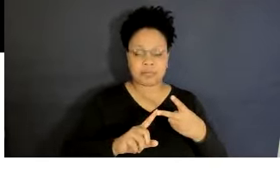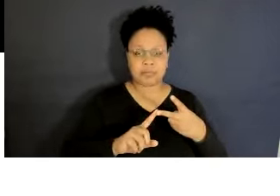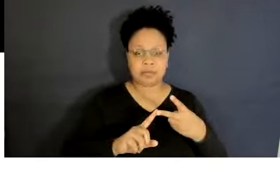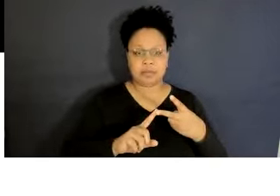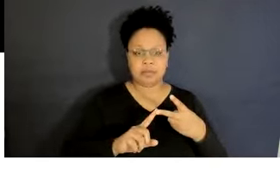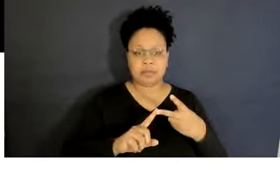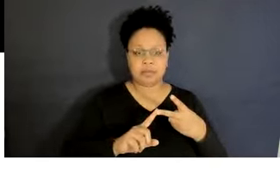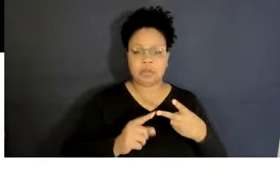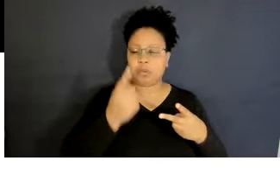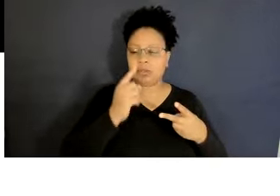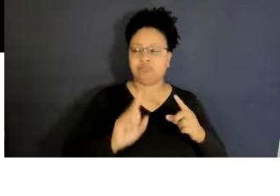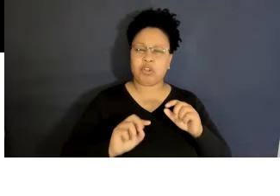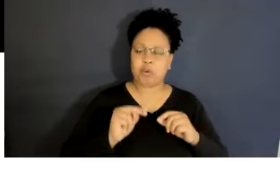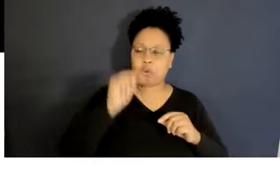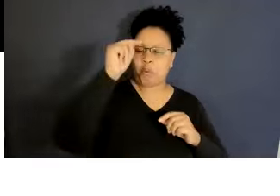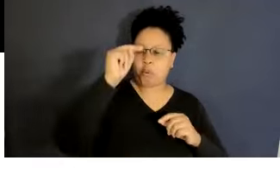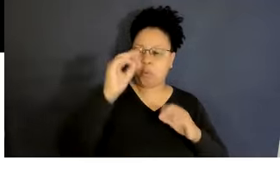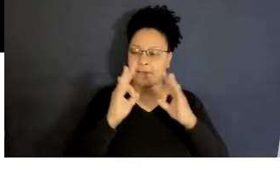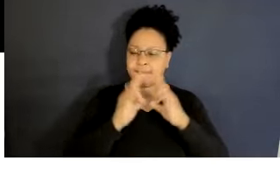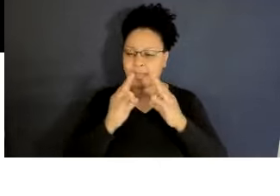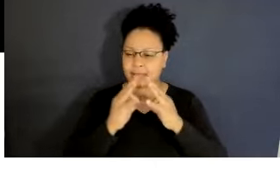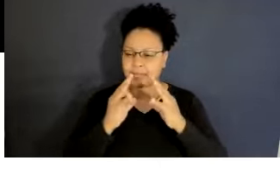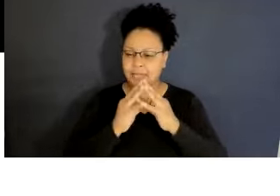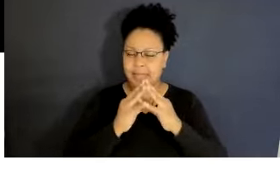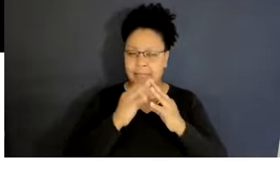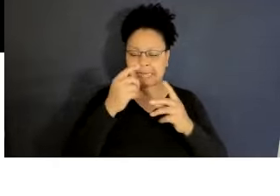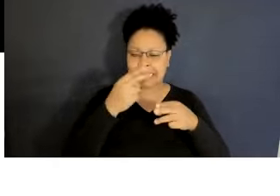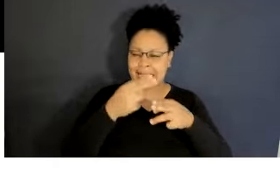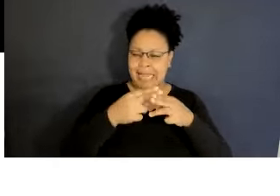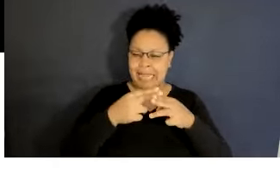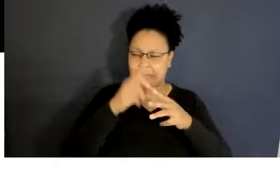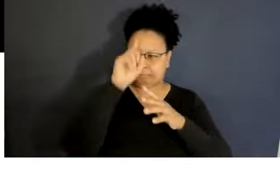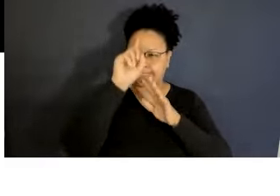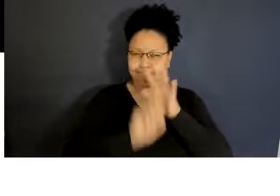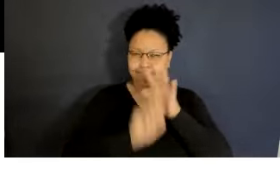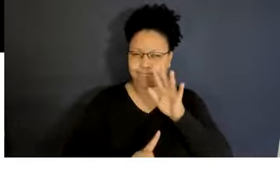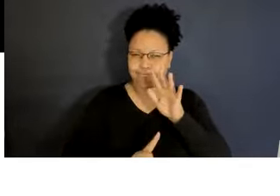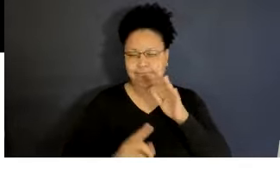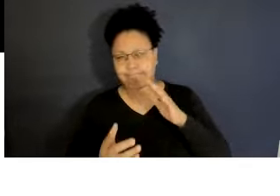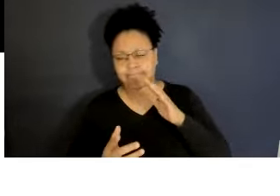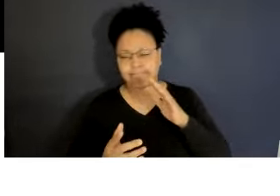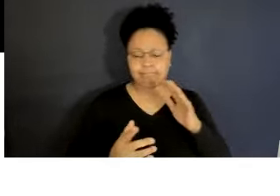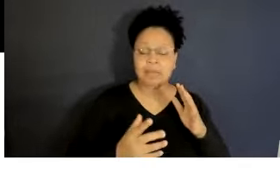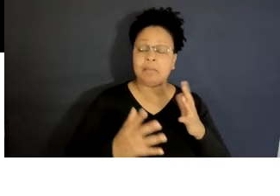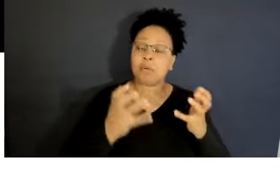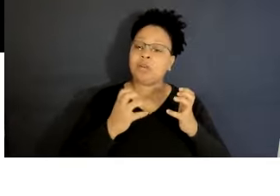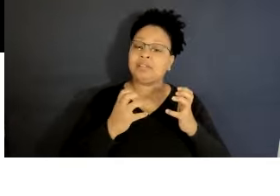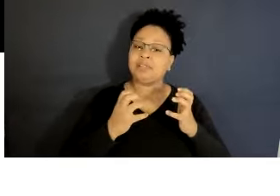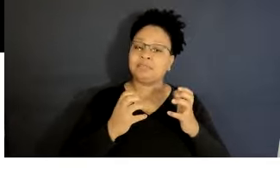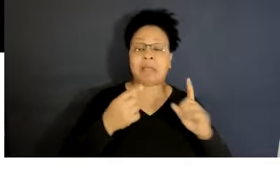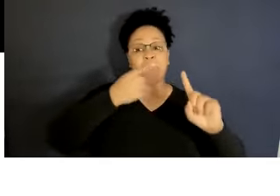one up in Flagstaff. Their name slips me. But that just goes to say that we have a number here